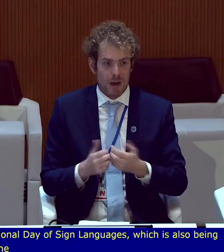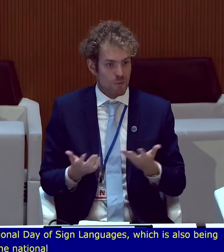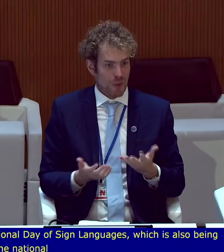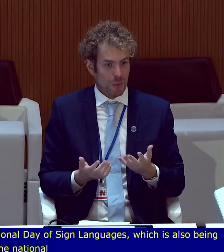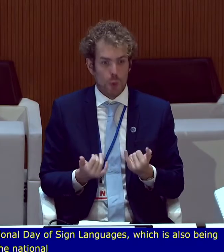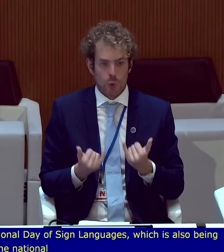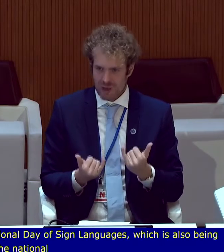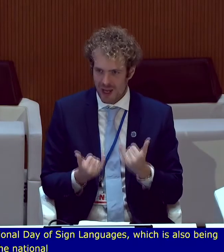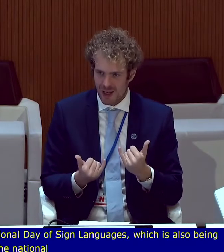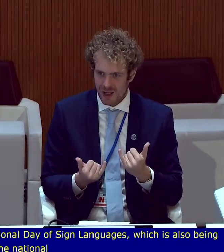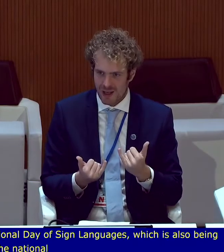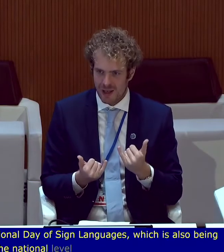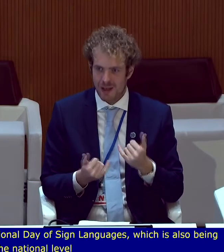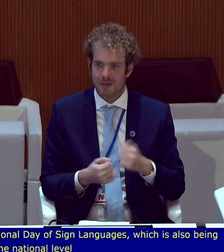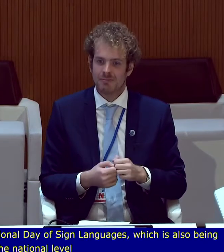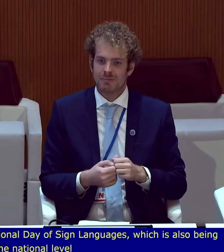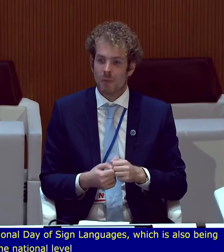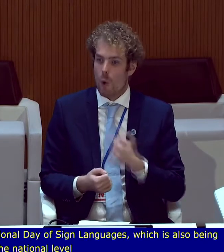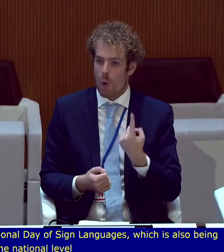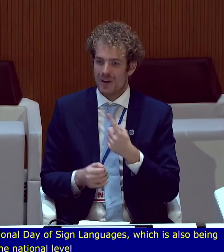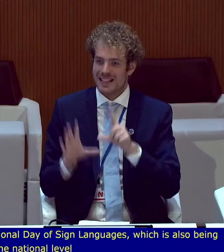Yet still, as of today,